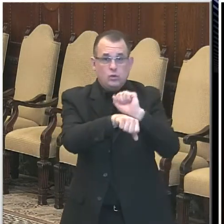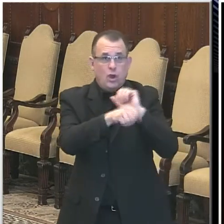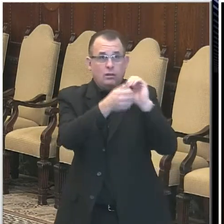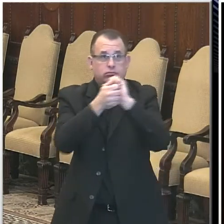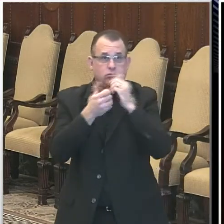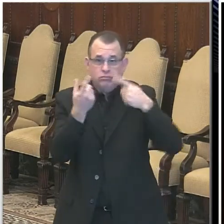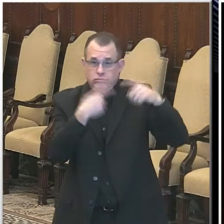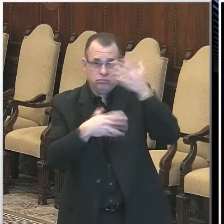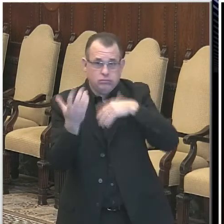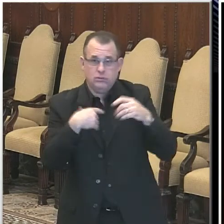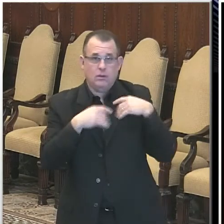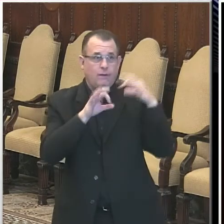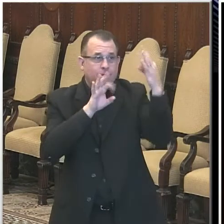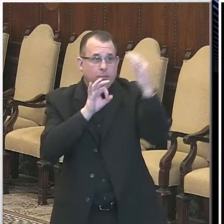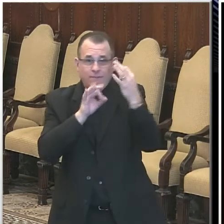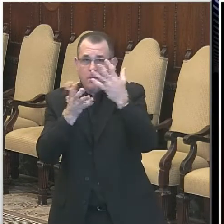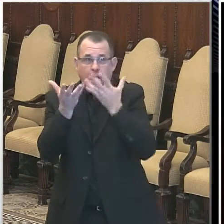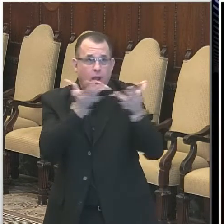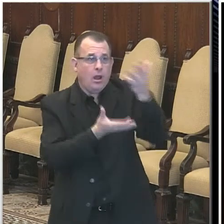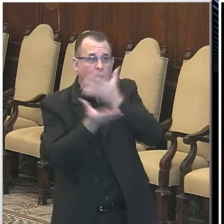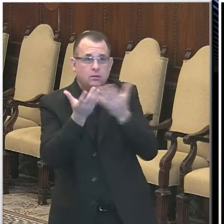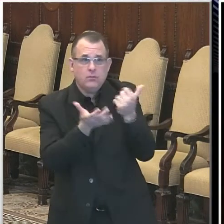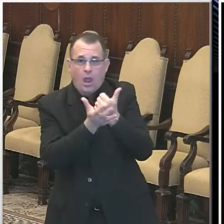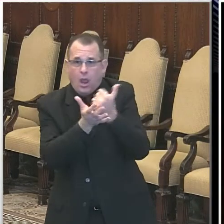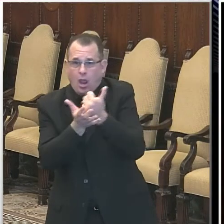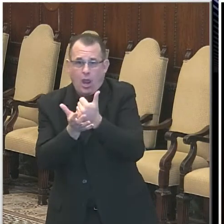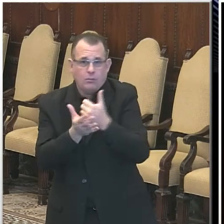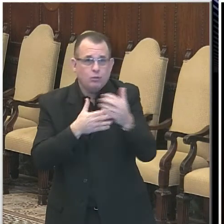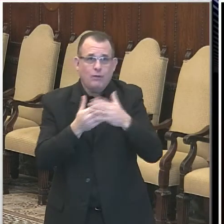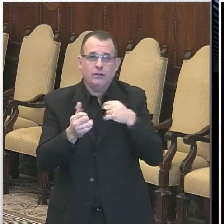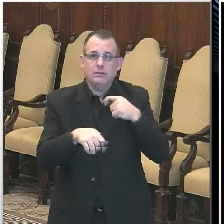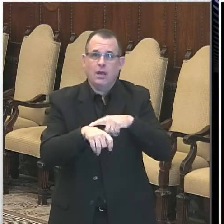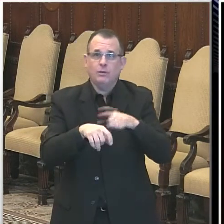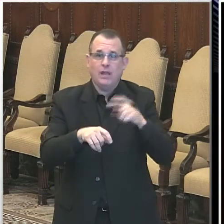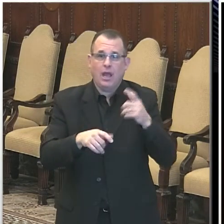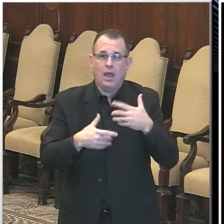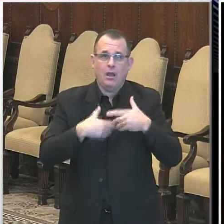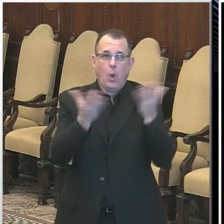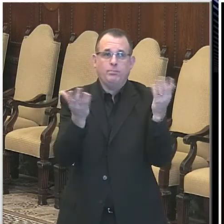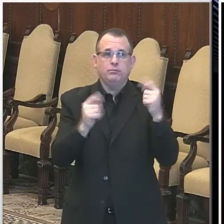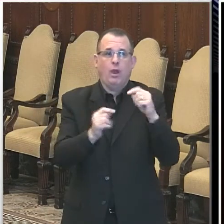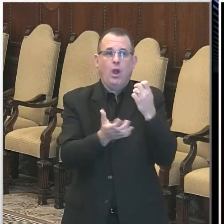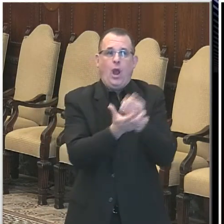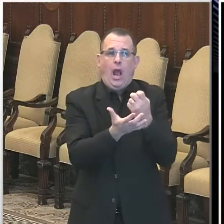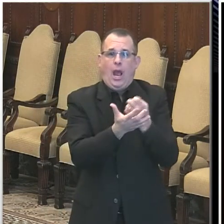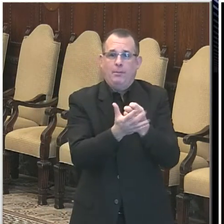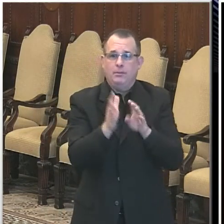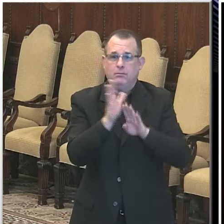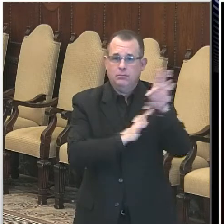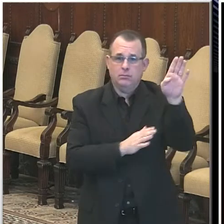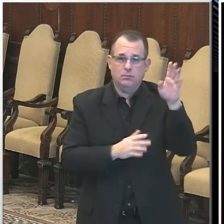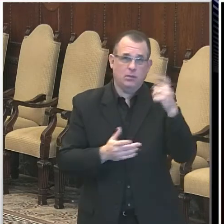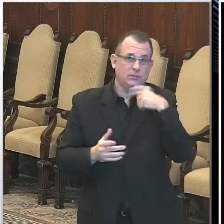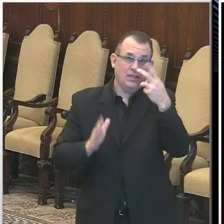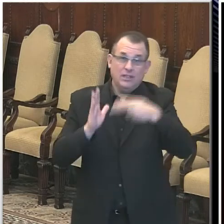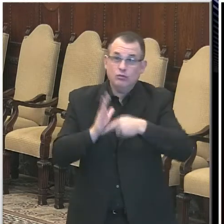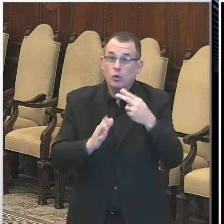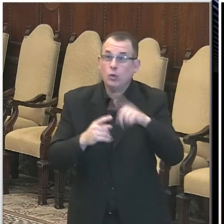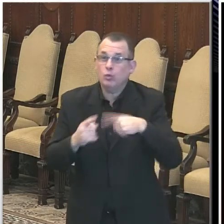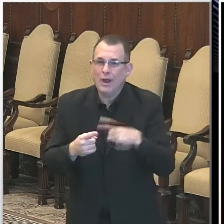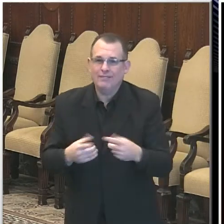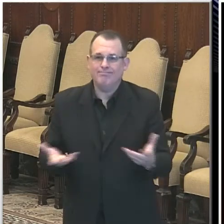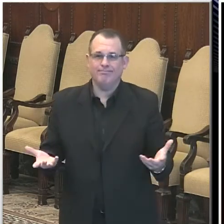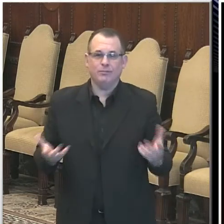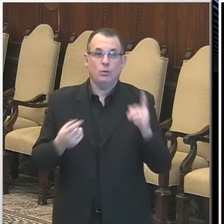input when it comes to whenever the economy opens again. And to tell you the truth, I have no idea when that's going to happen. And I think people are a little